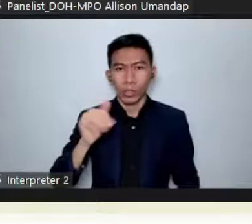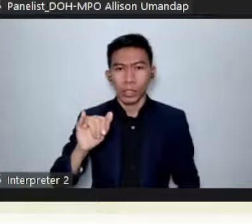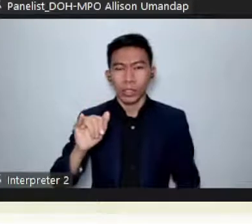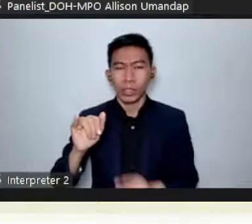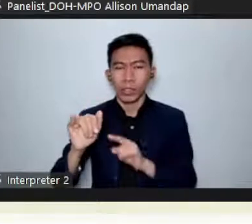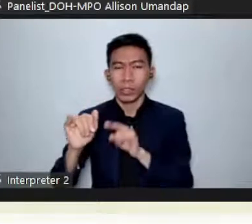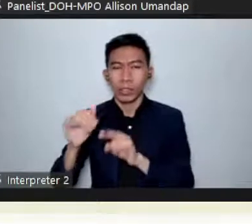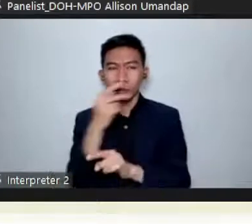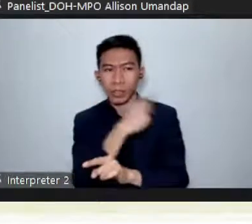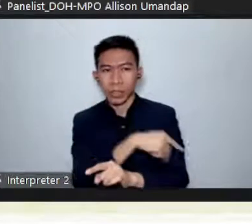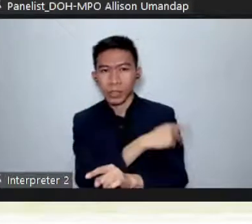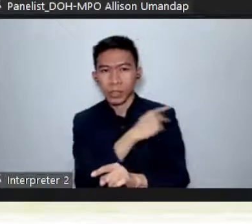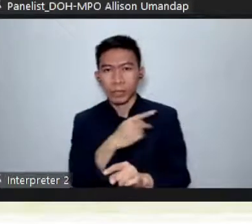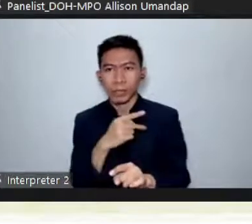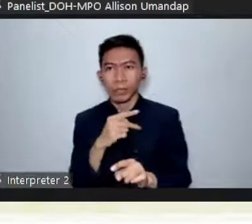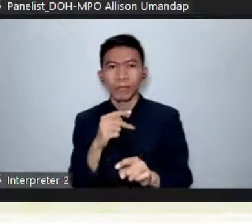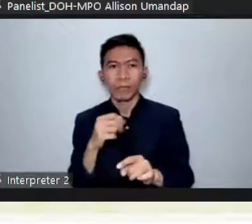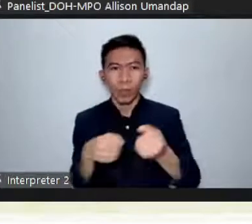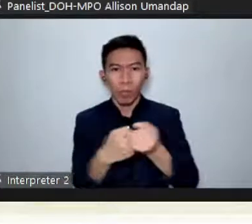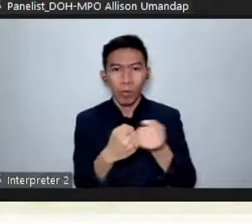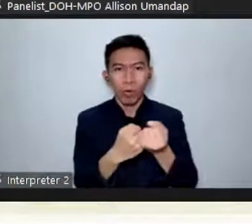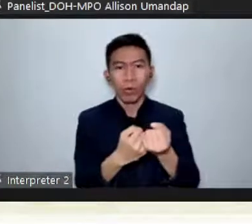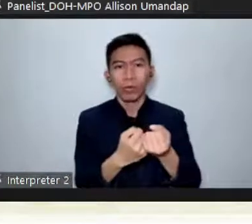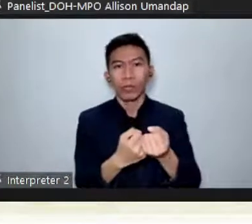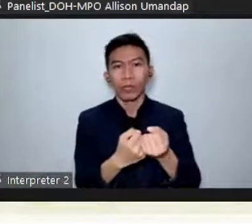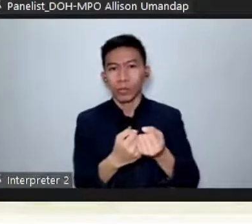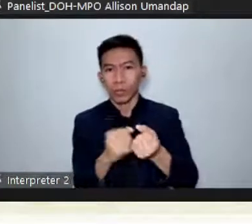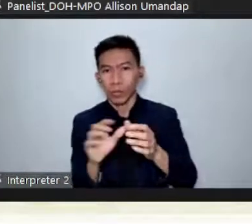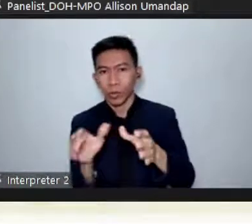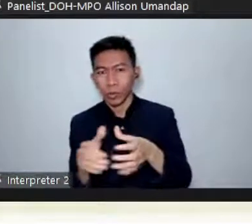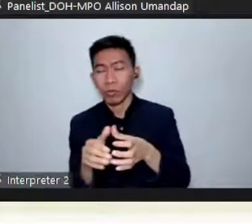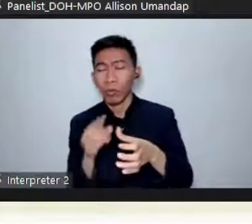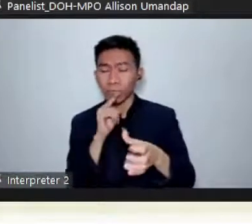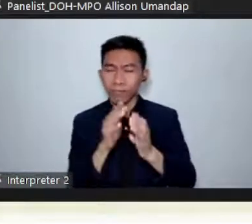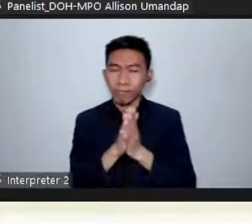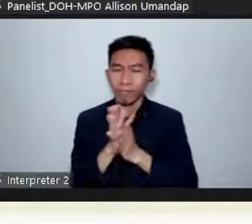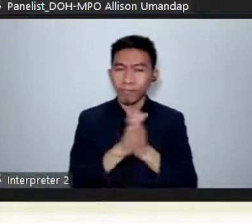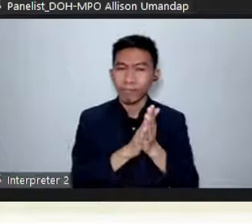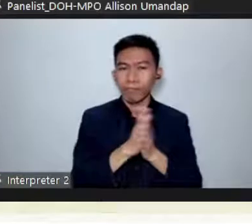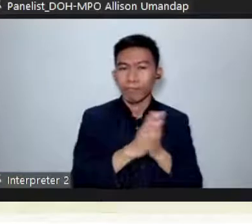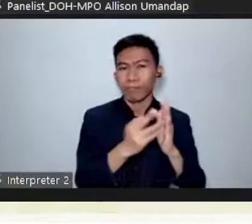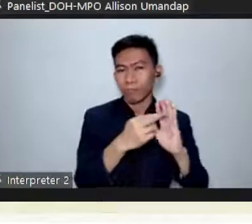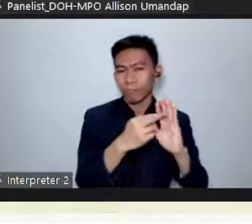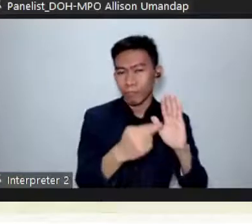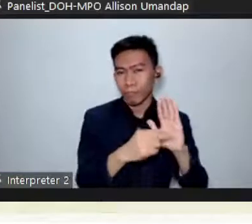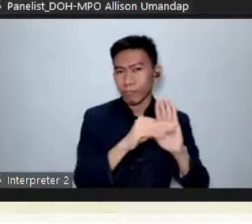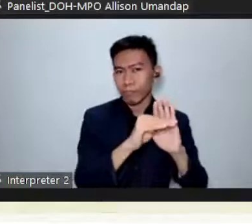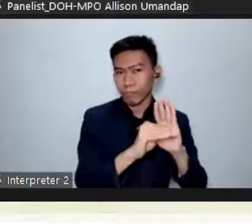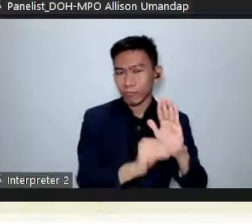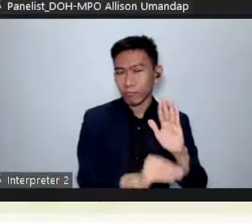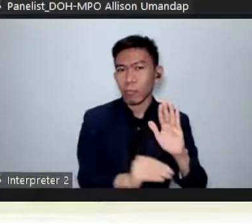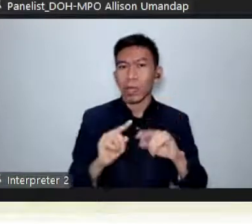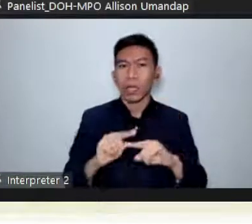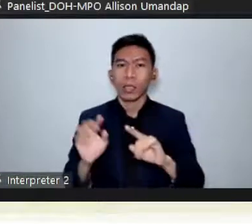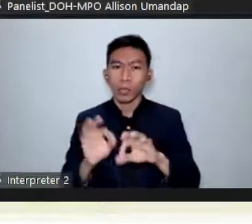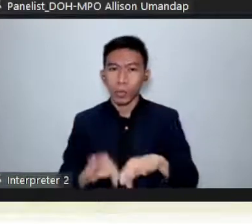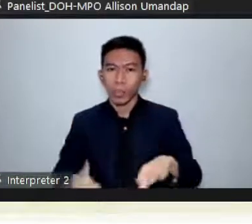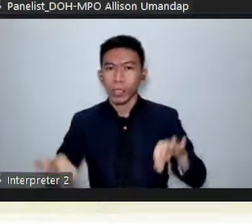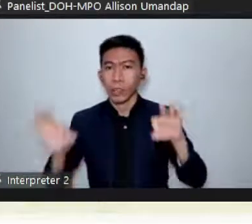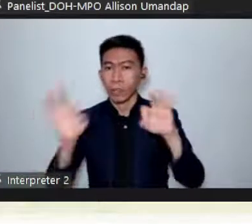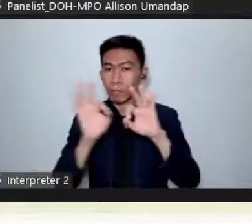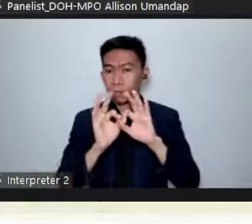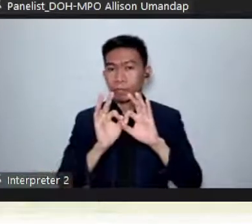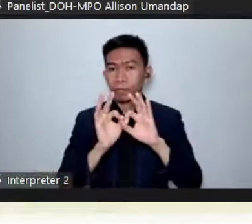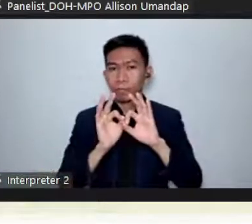groups are passionate about their rules in this. However, more importantly,